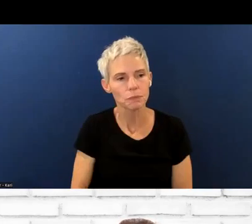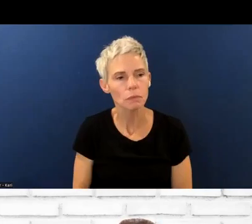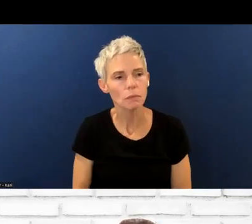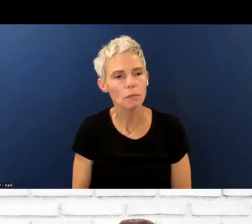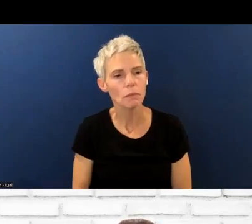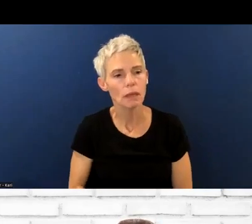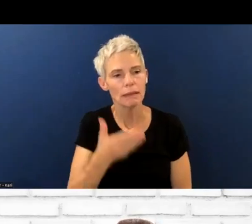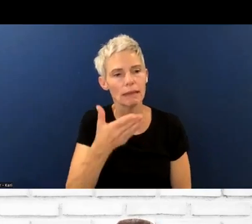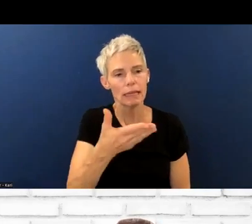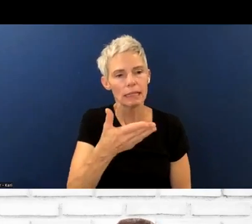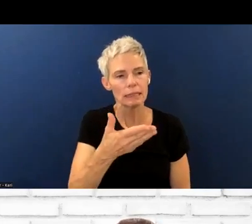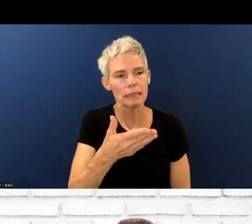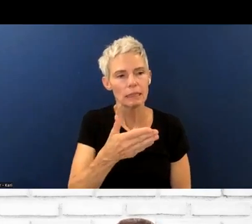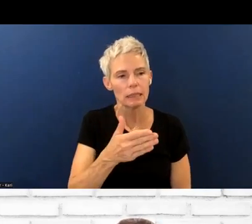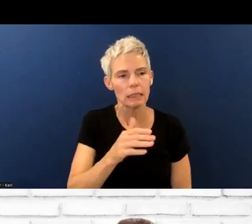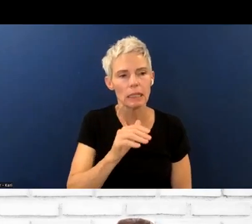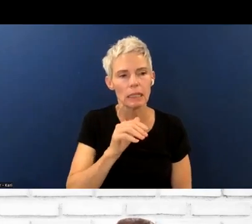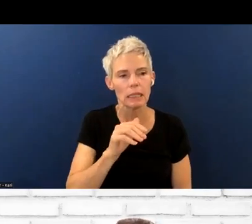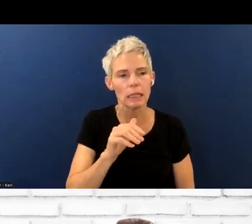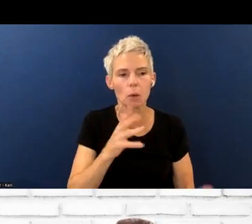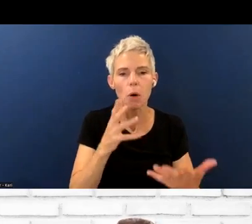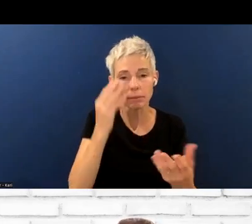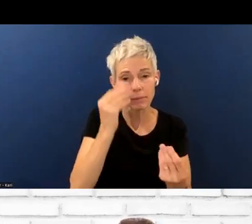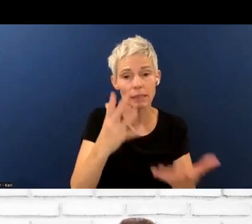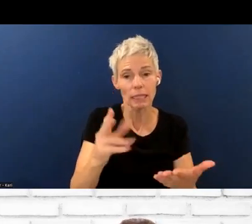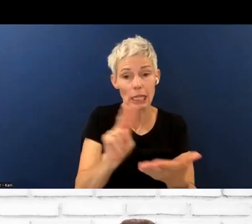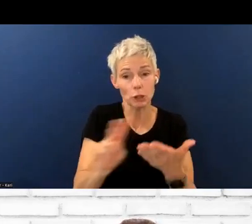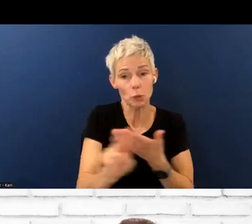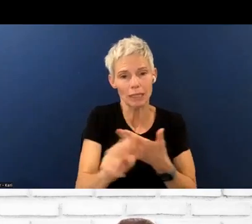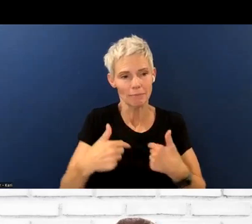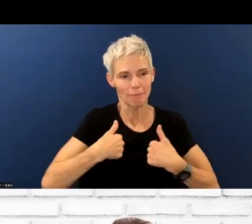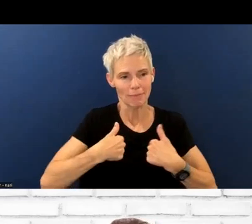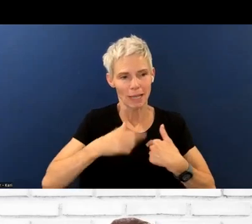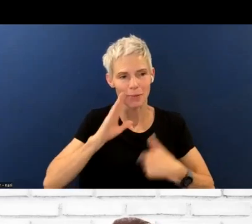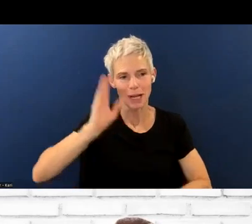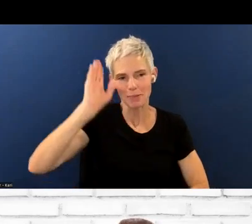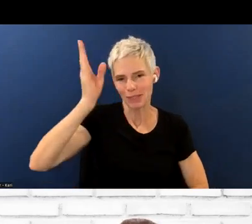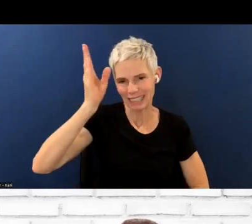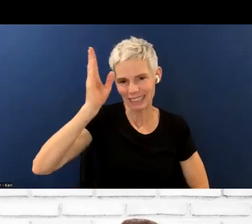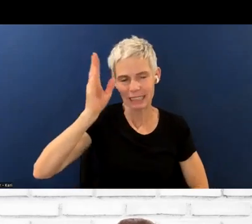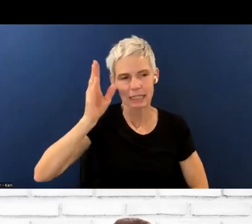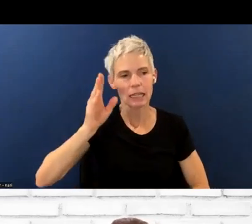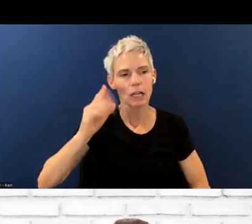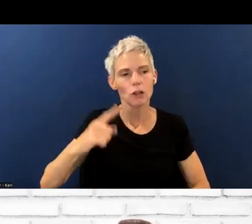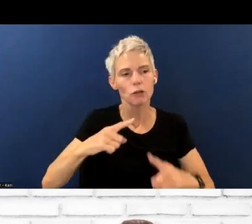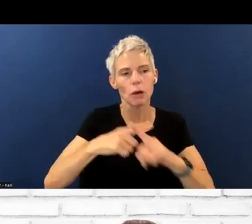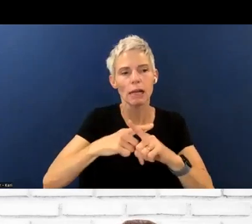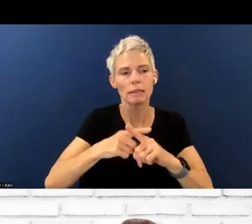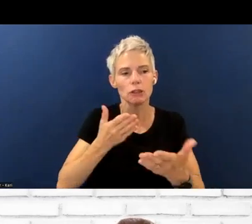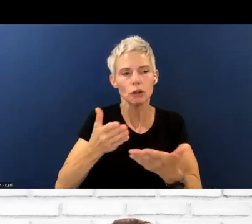This is not a shameless plug, but in 2 weeks, I'll be doing a presentation on acceptance of crisis services by